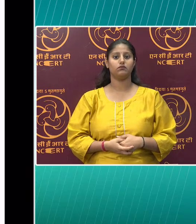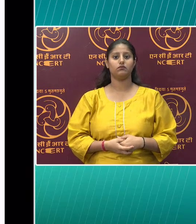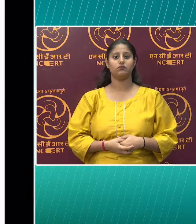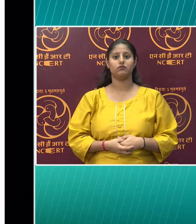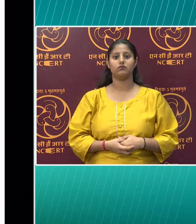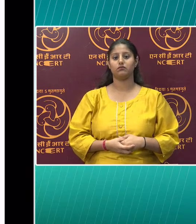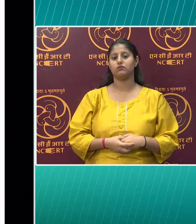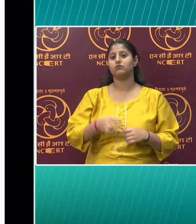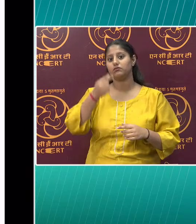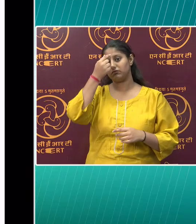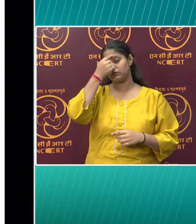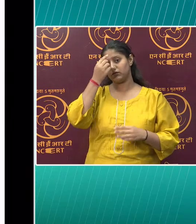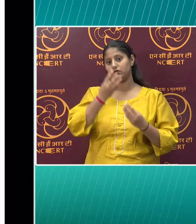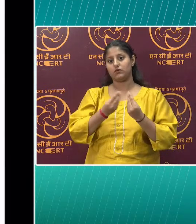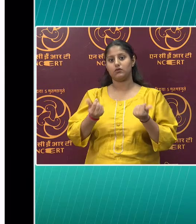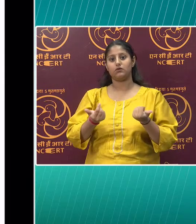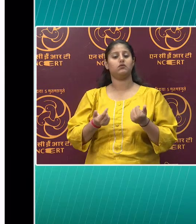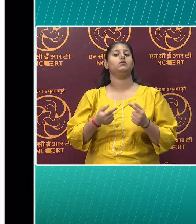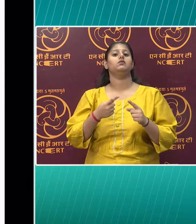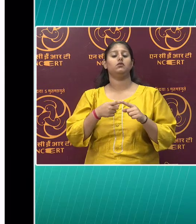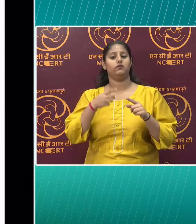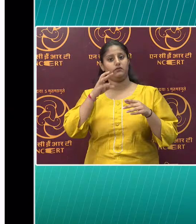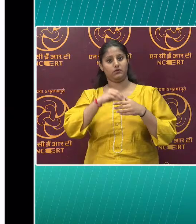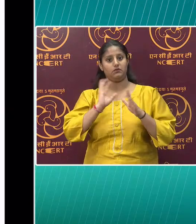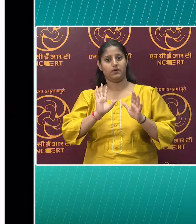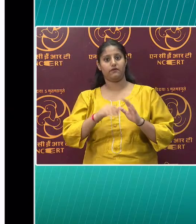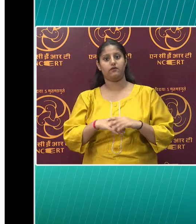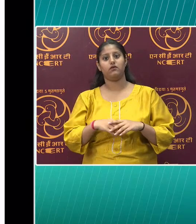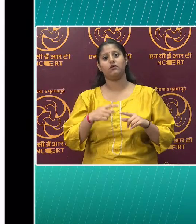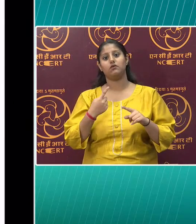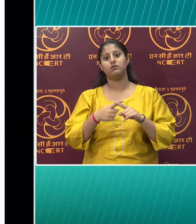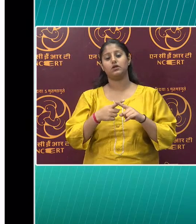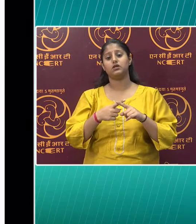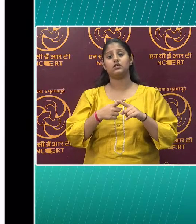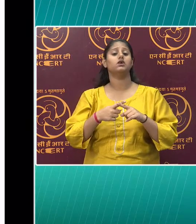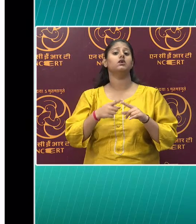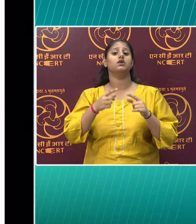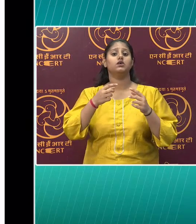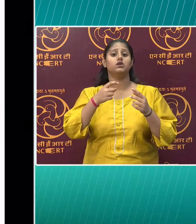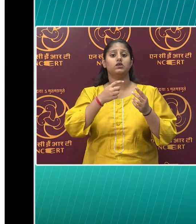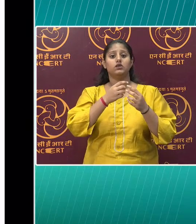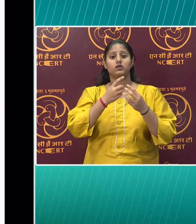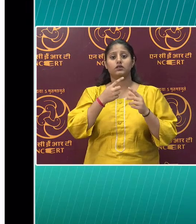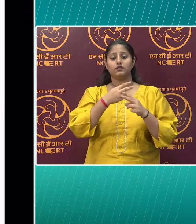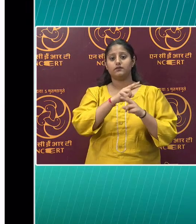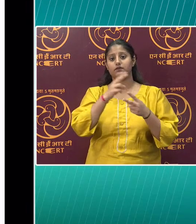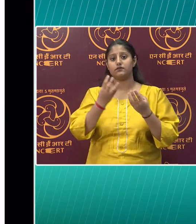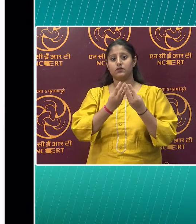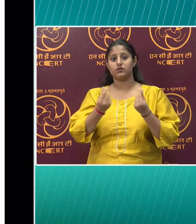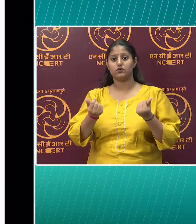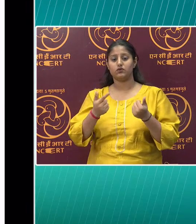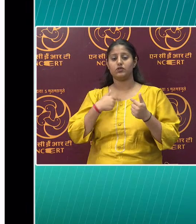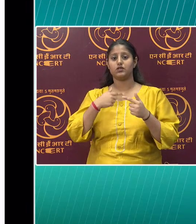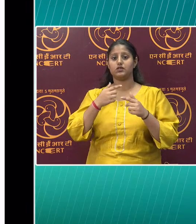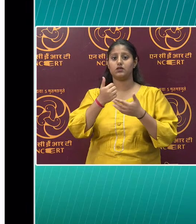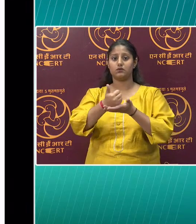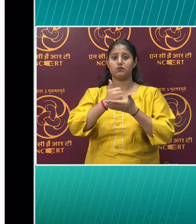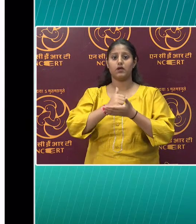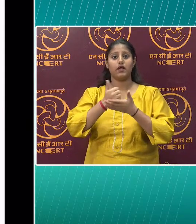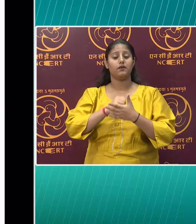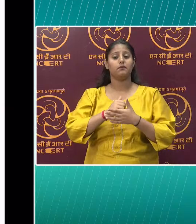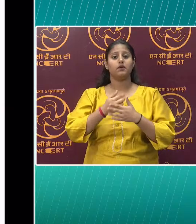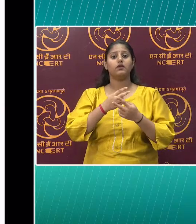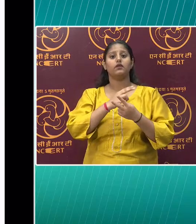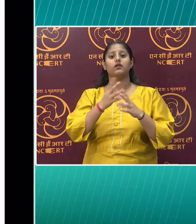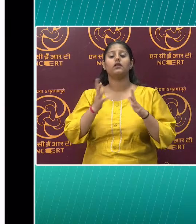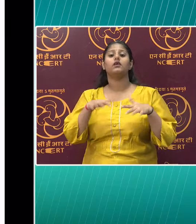problems. So the problem solving approach is also there, designing solutions or completing projects which help them to develop